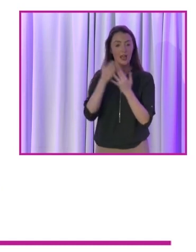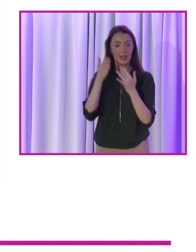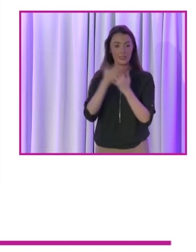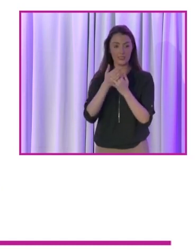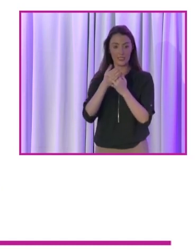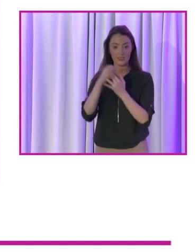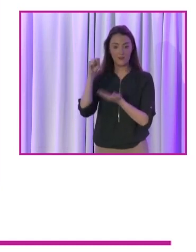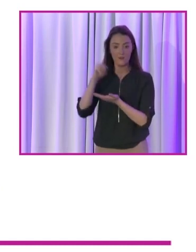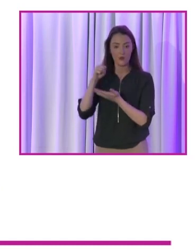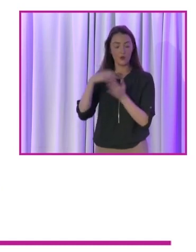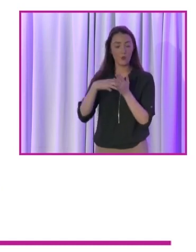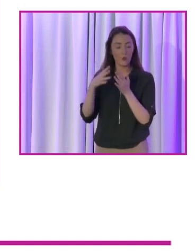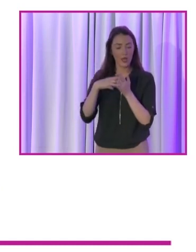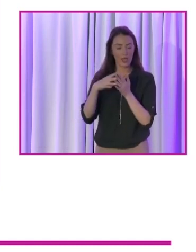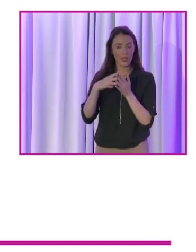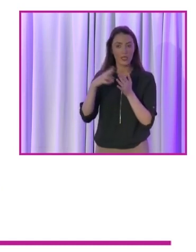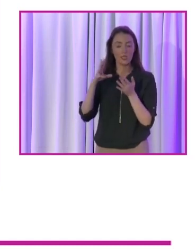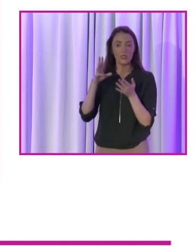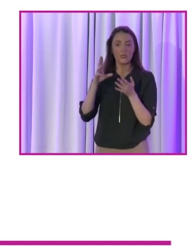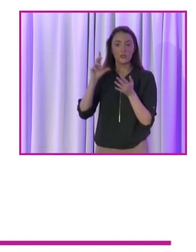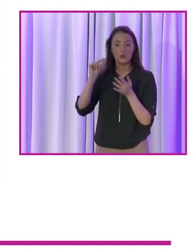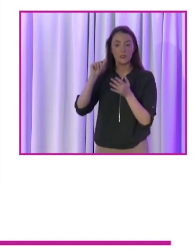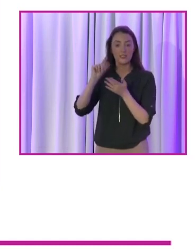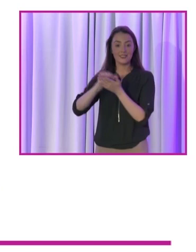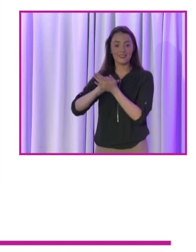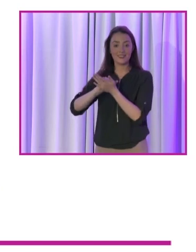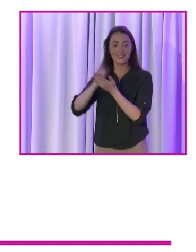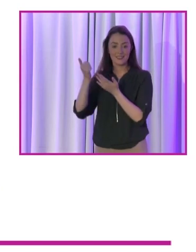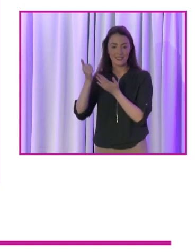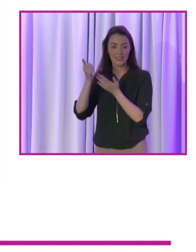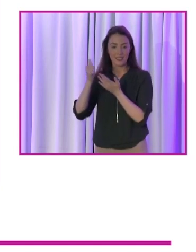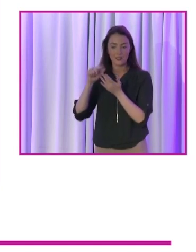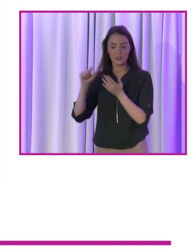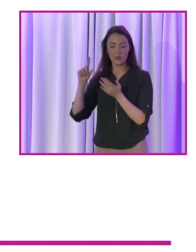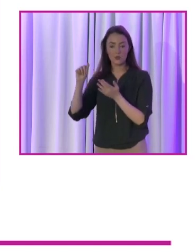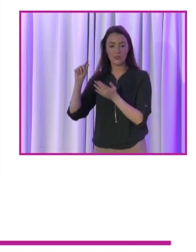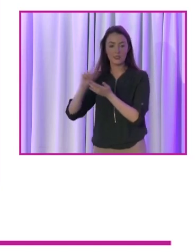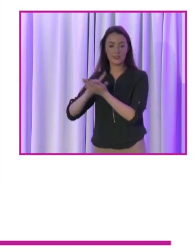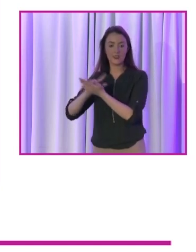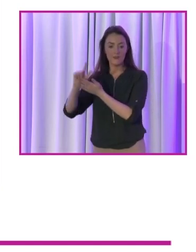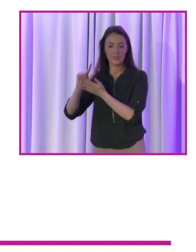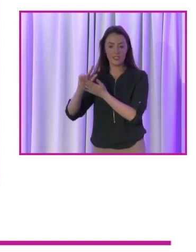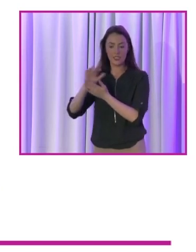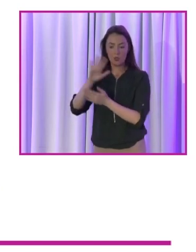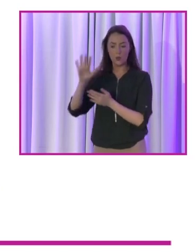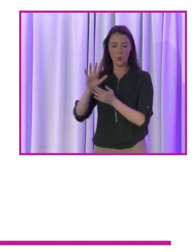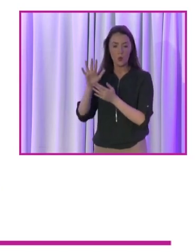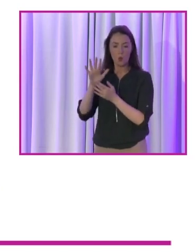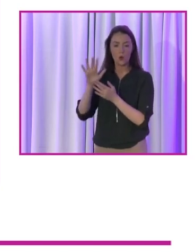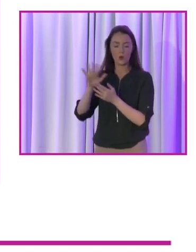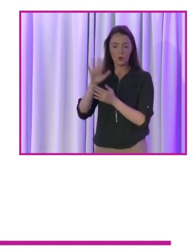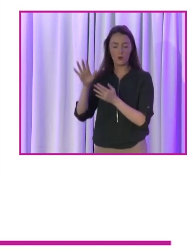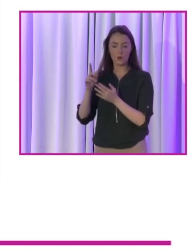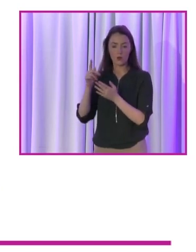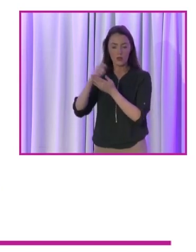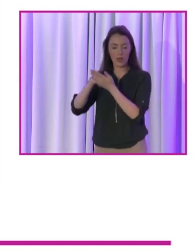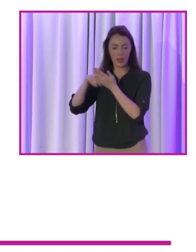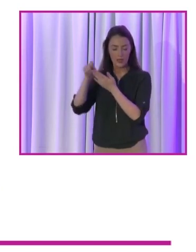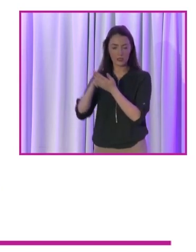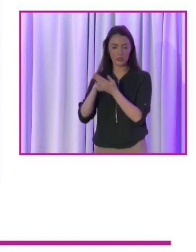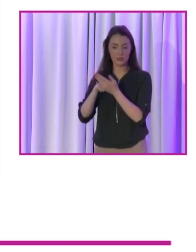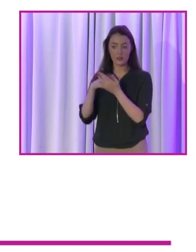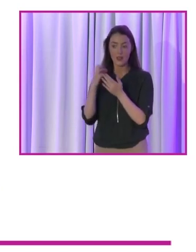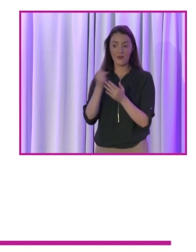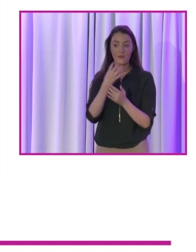pilot in 2016 for the 2017 local authority elections. There were 44 applicants